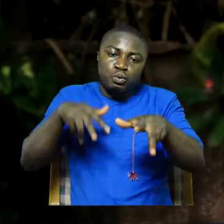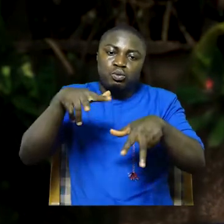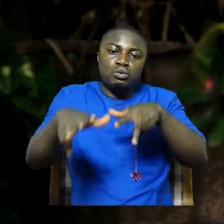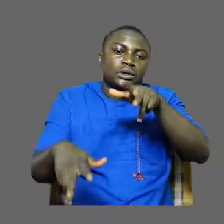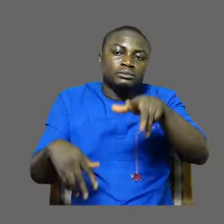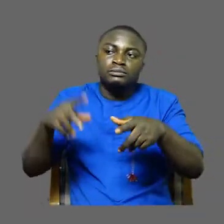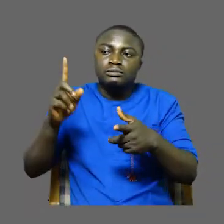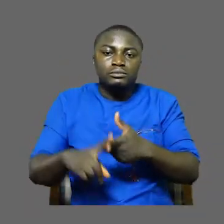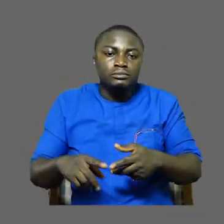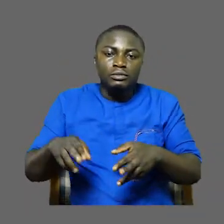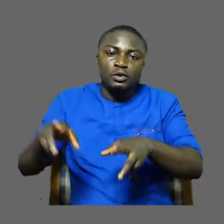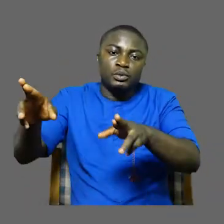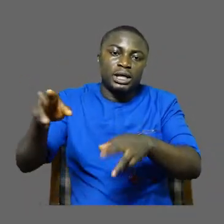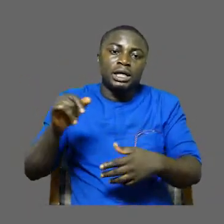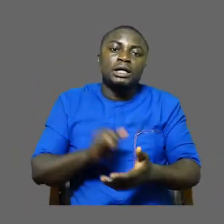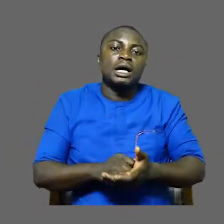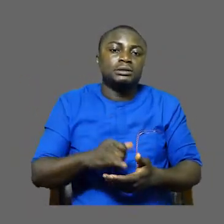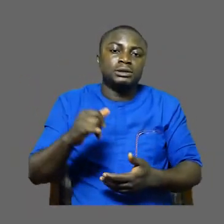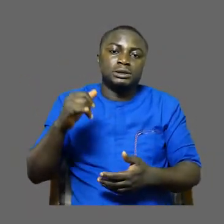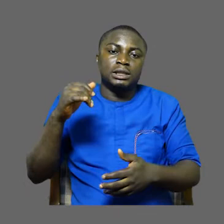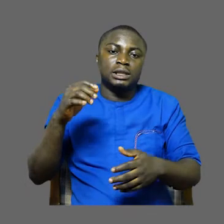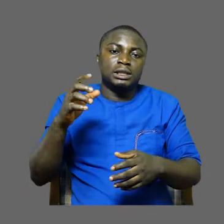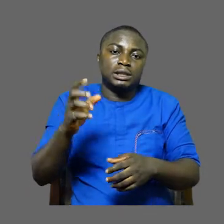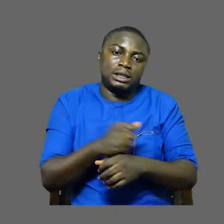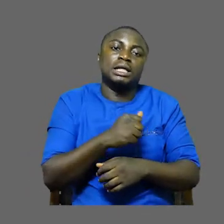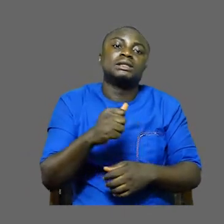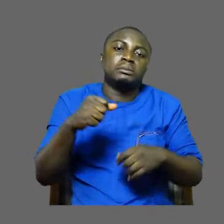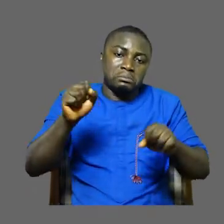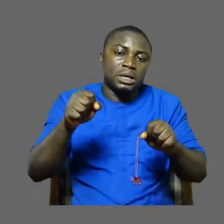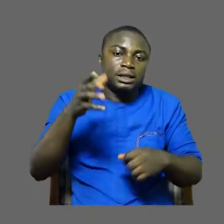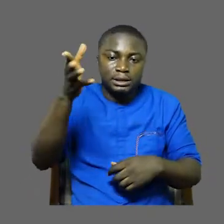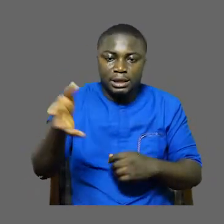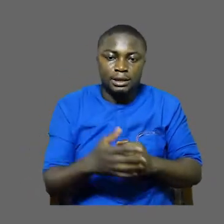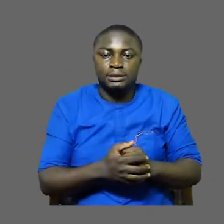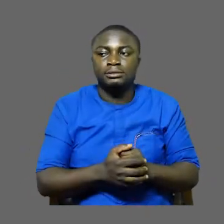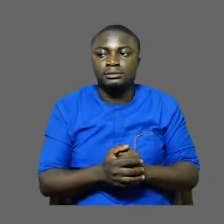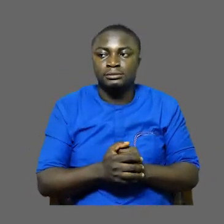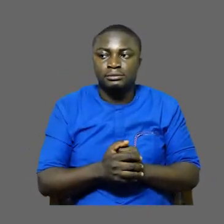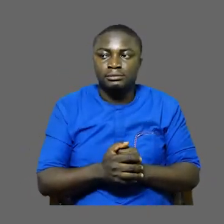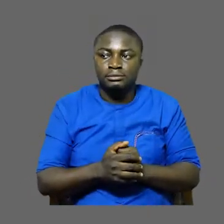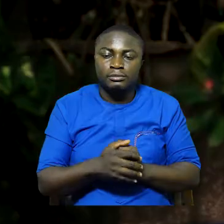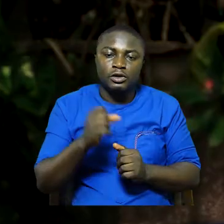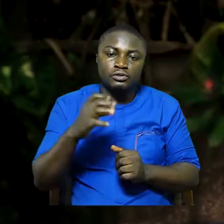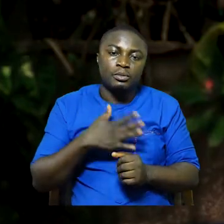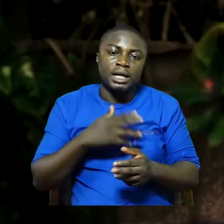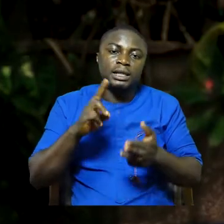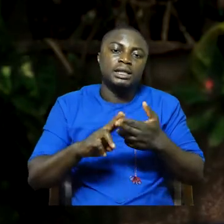to walk to that place where people follow him. Yes. So I'll now get a bike from there.